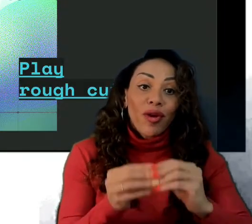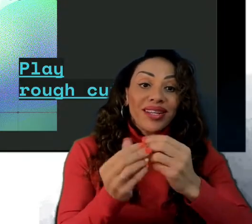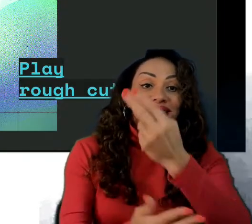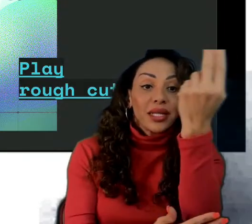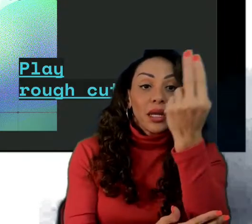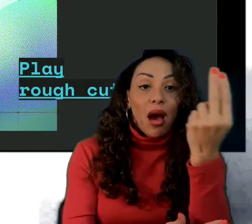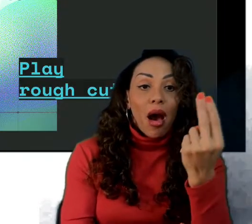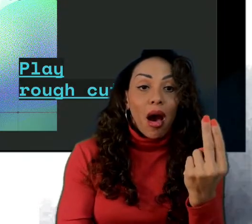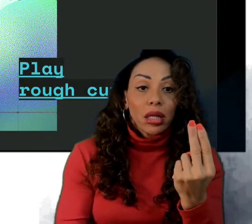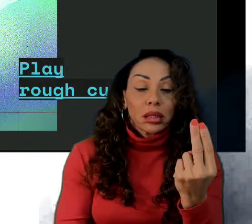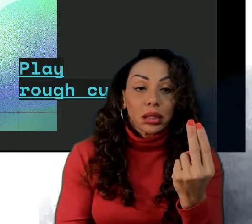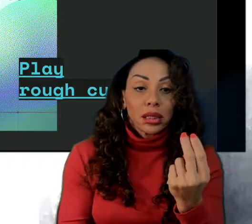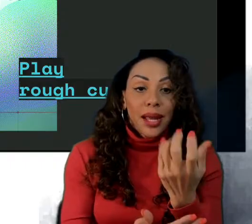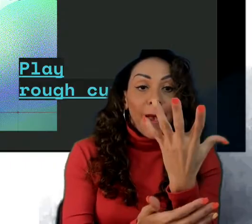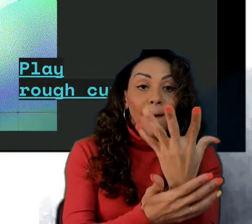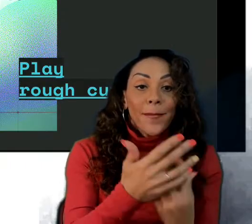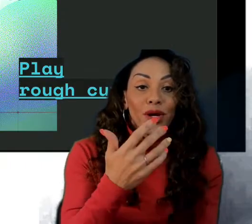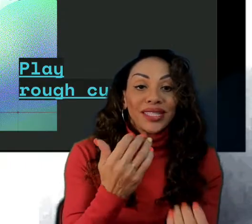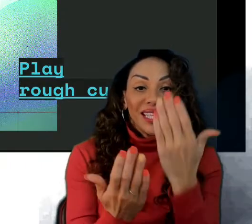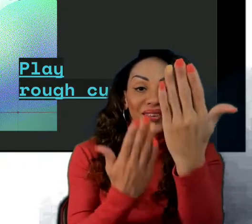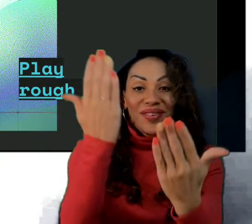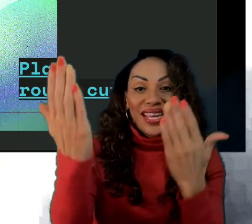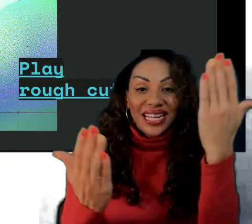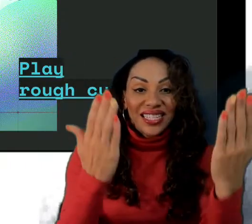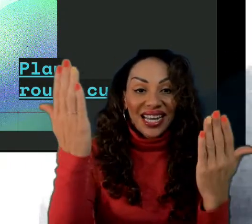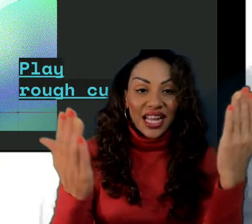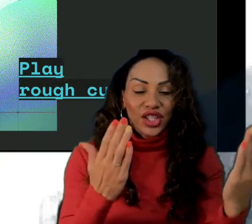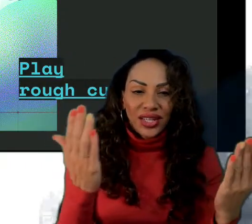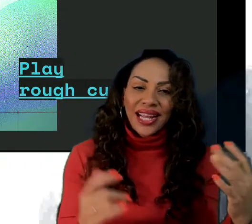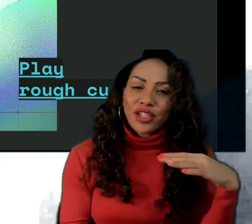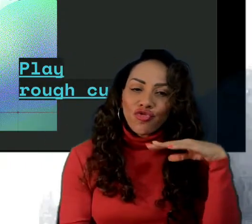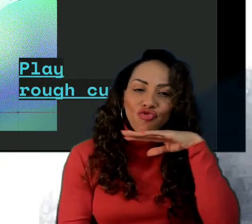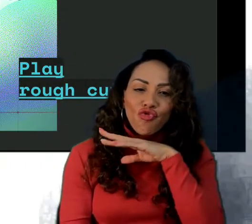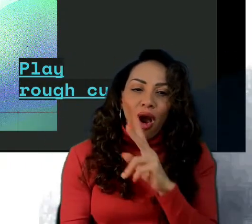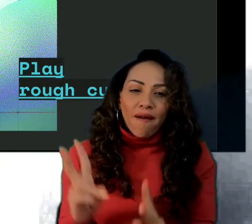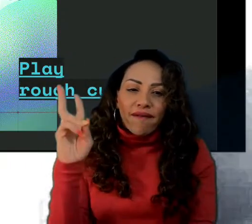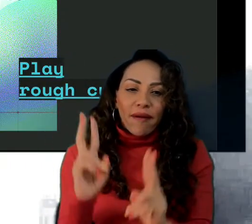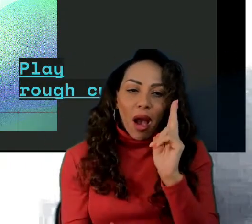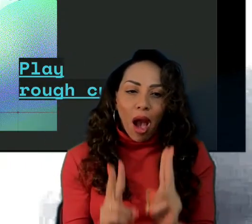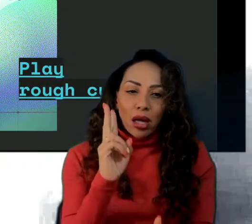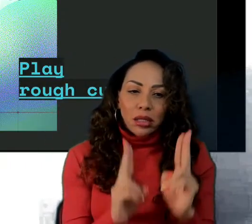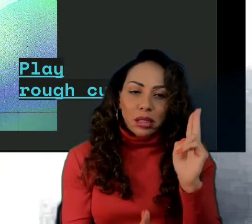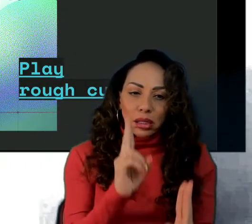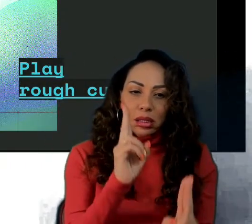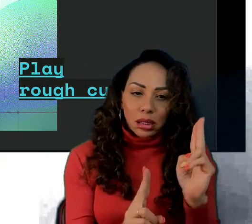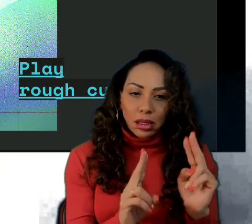share a video of you now. It's a rough cut video. Sorry for the audio clipping.